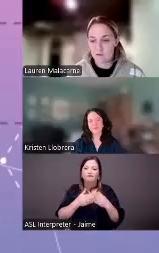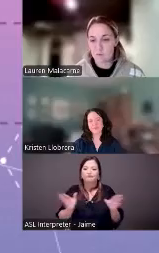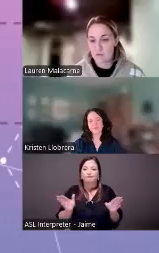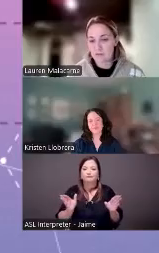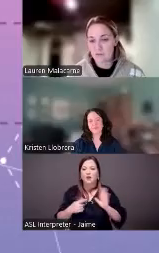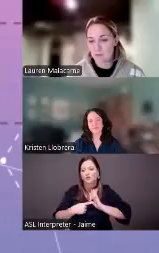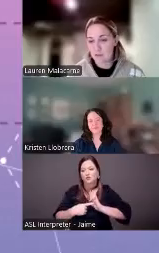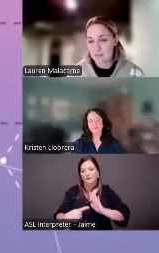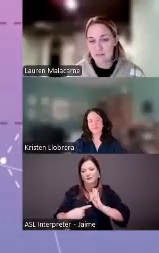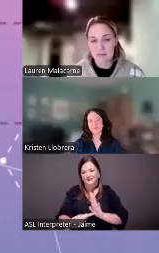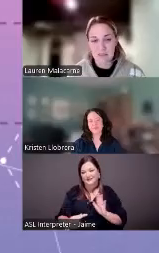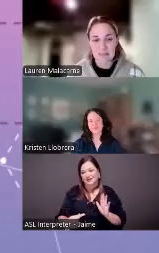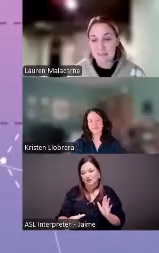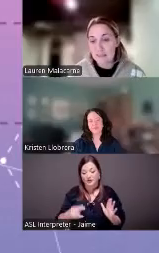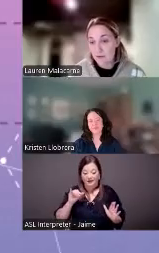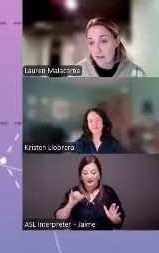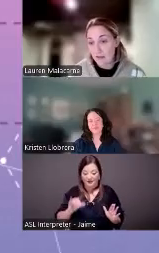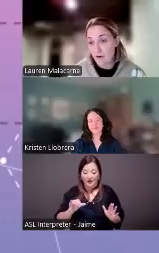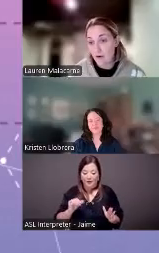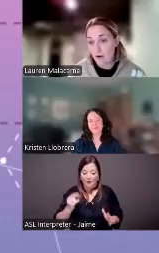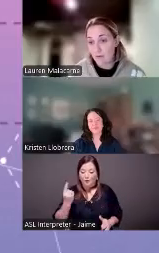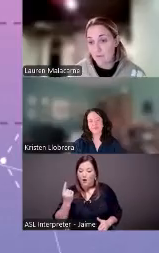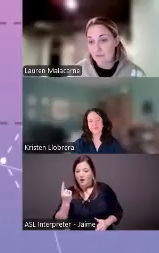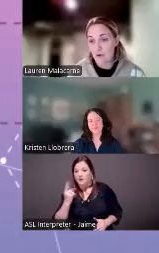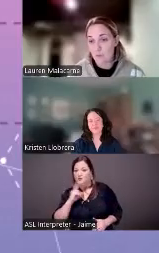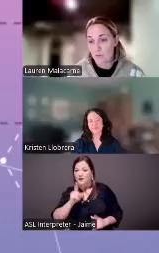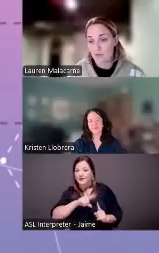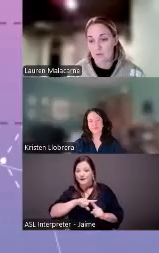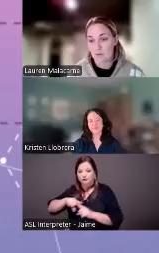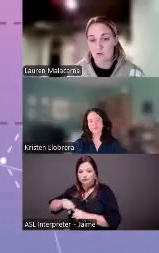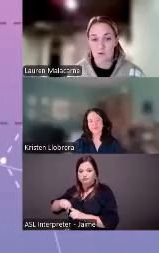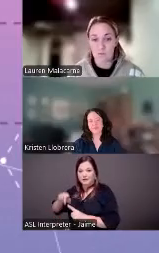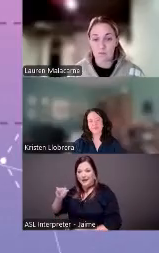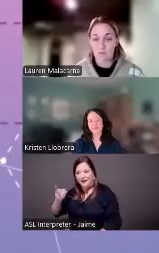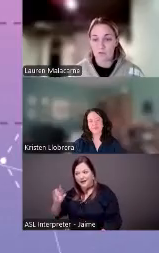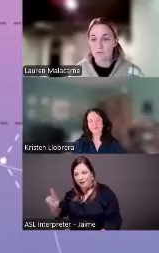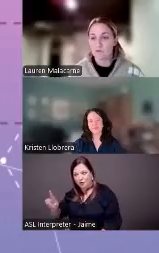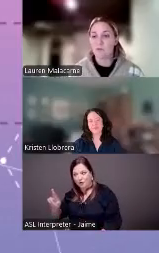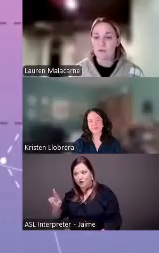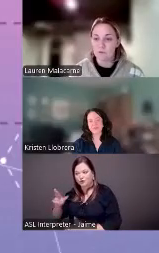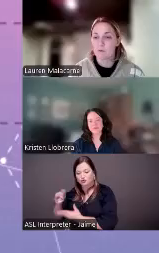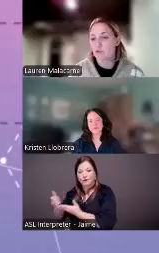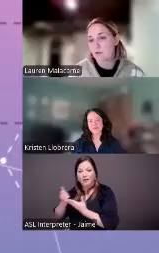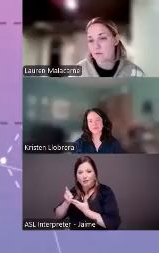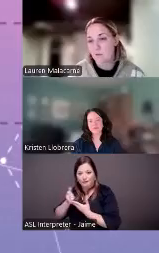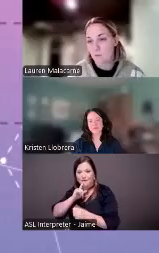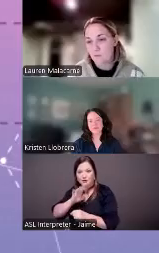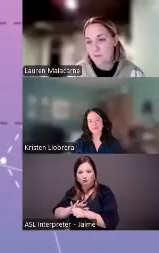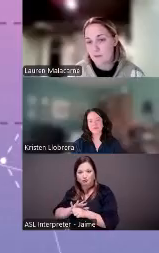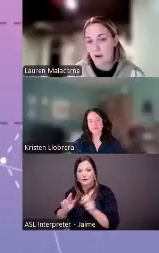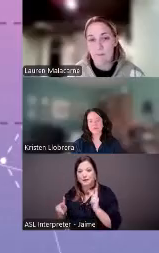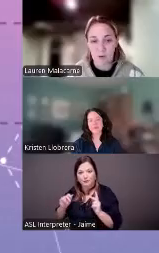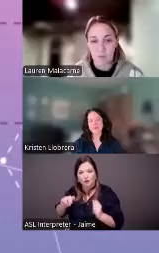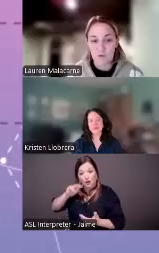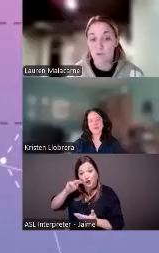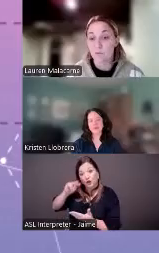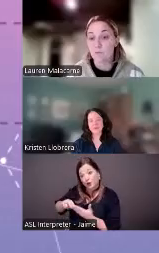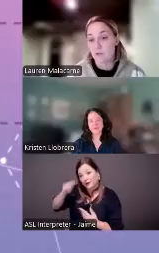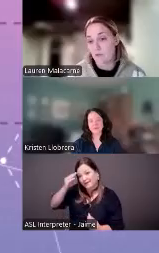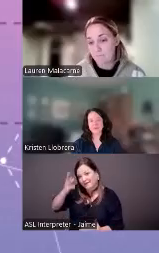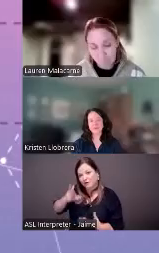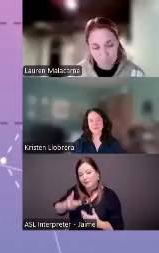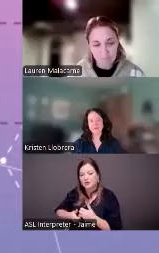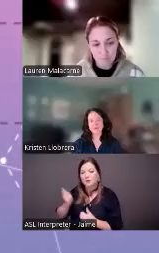that was another piece that we really needed to lean on AIR to help with, to make sure that people could view the information that felt most applicable